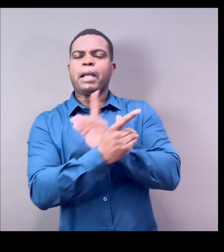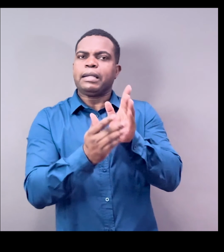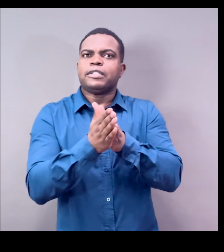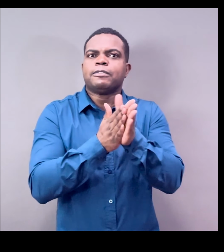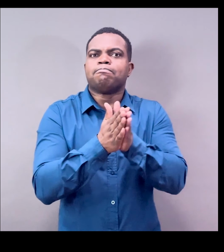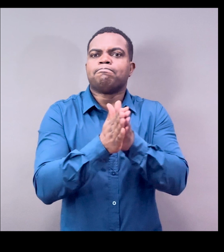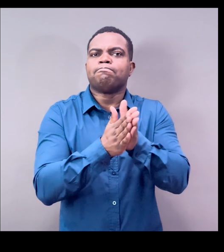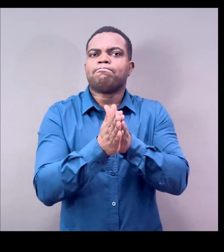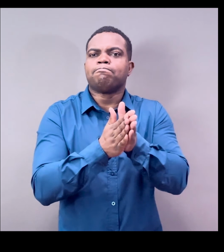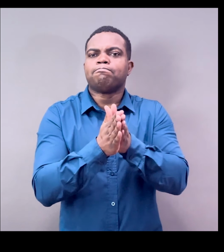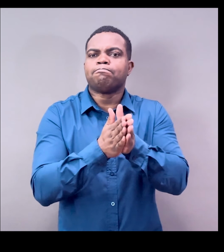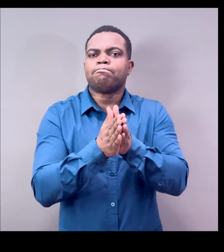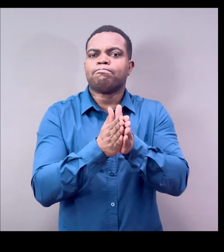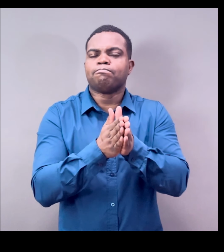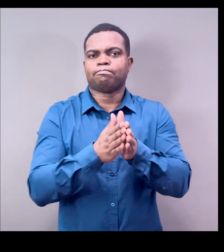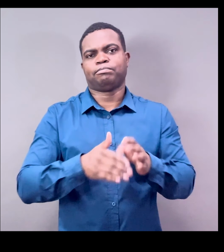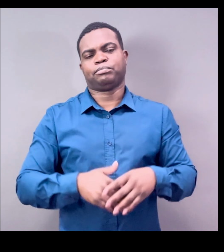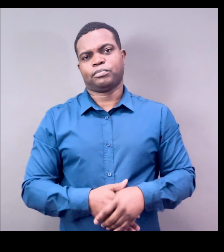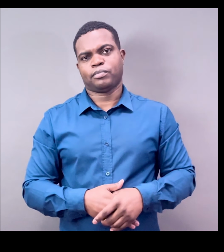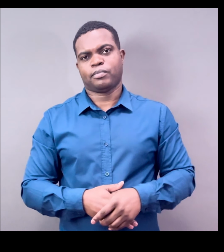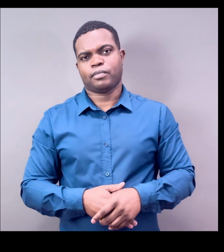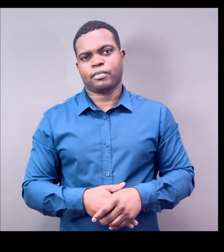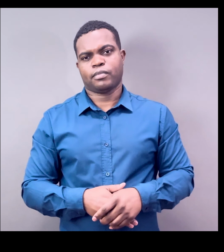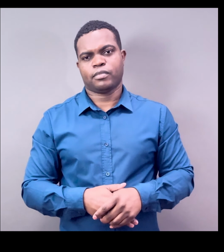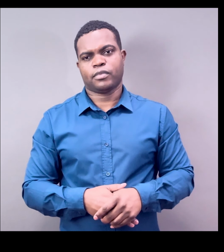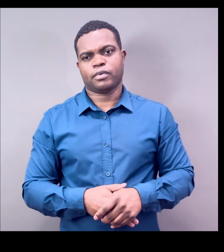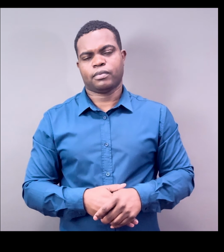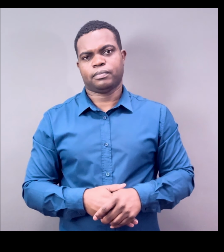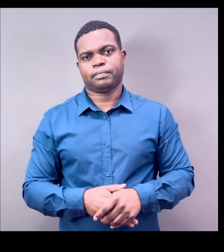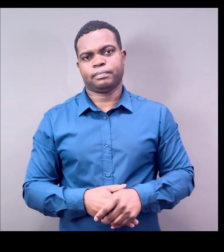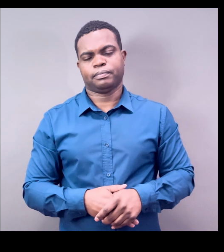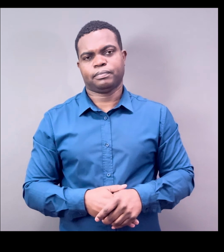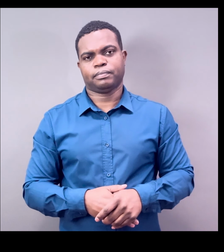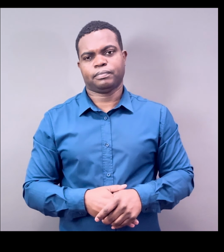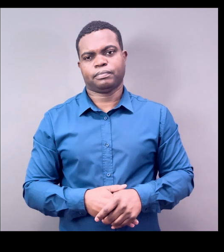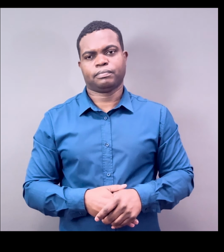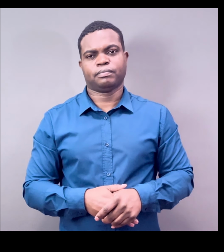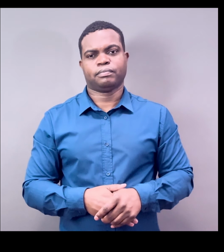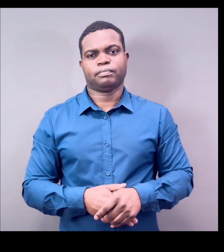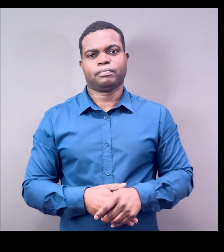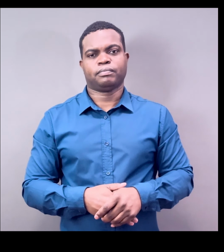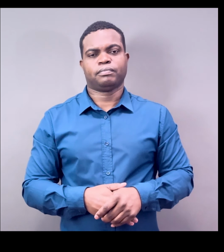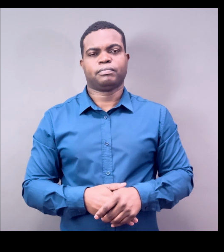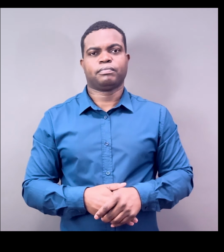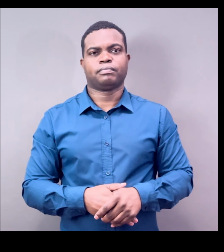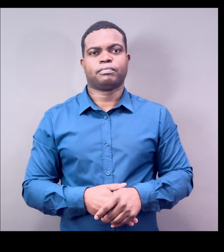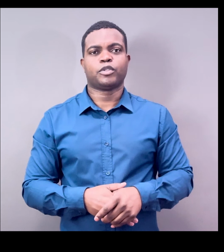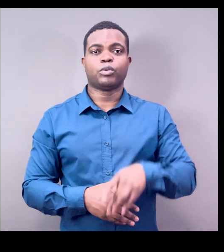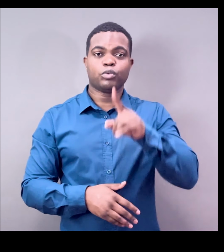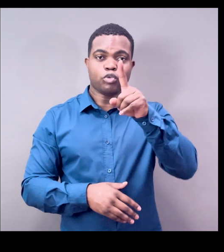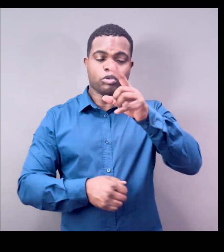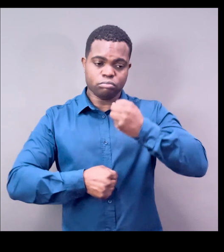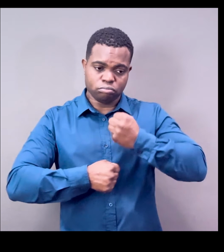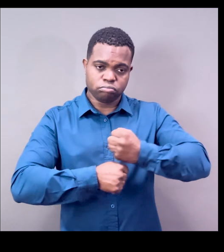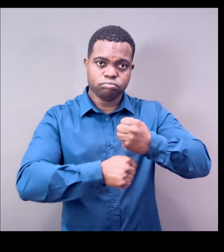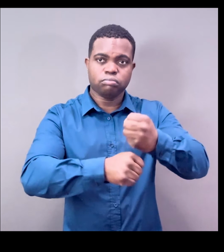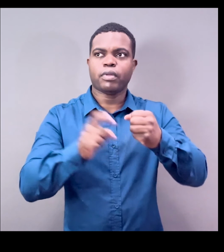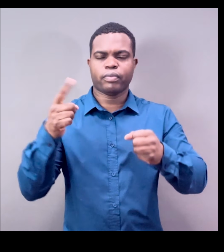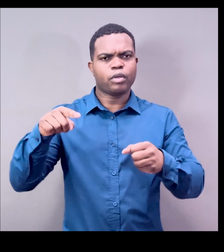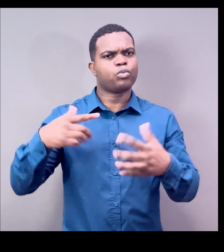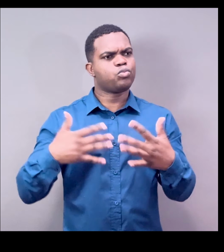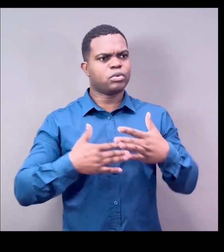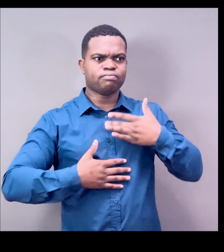target audience, but they could be the community members that have shown interest in whatever you are doing.